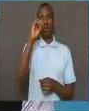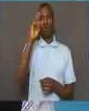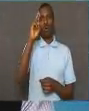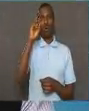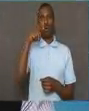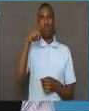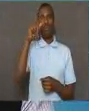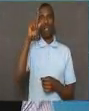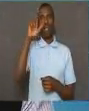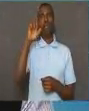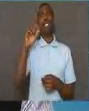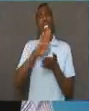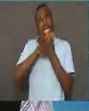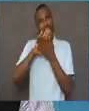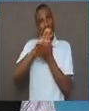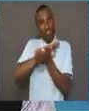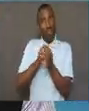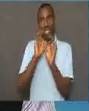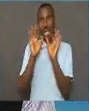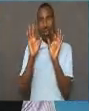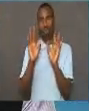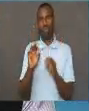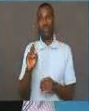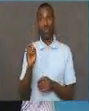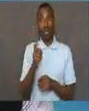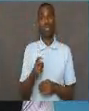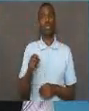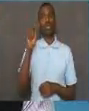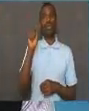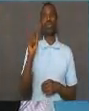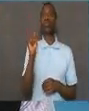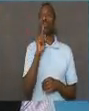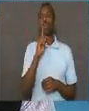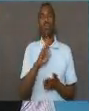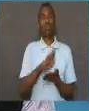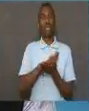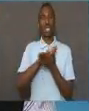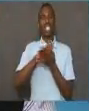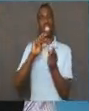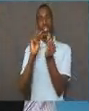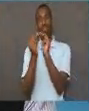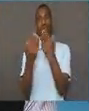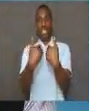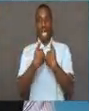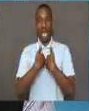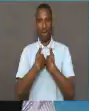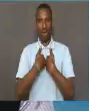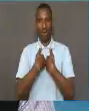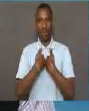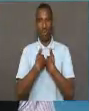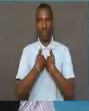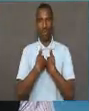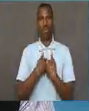a couple has no net force, it does have a resultant